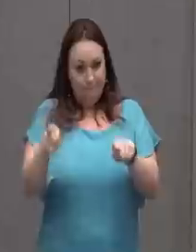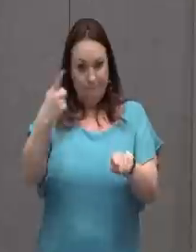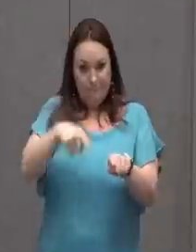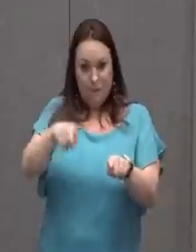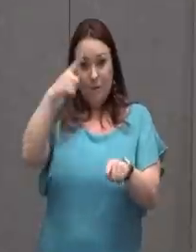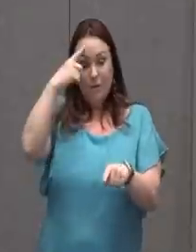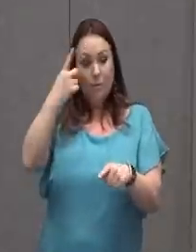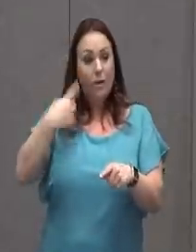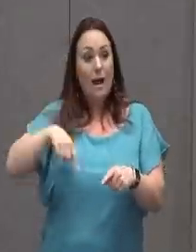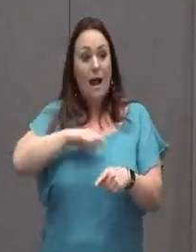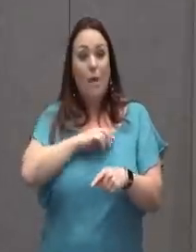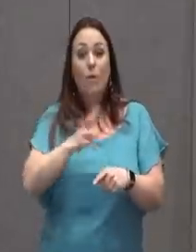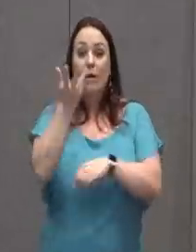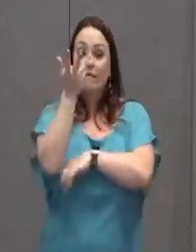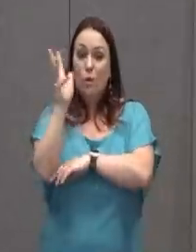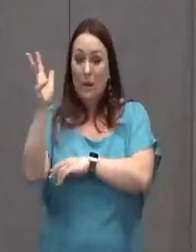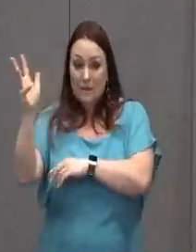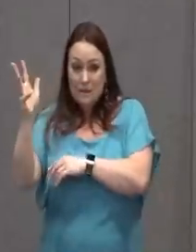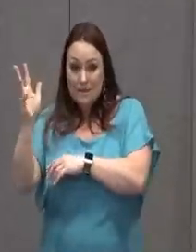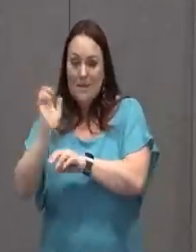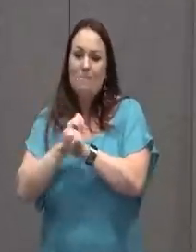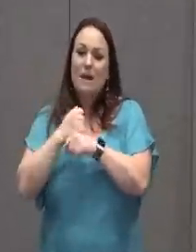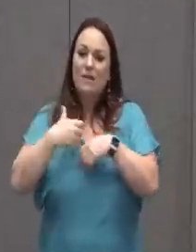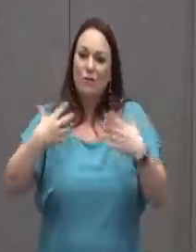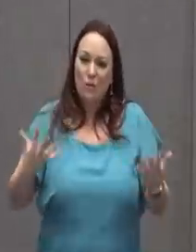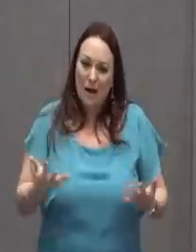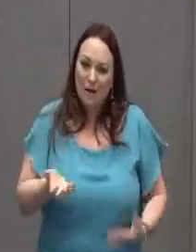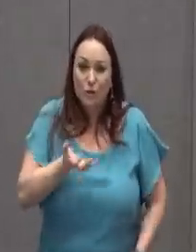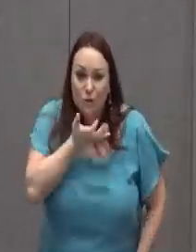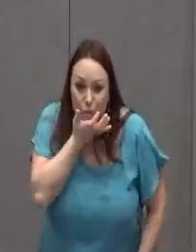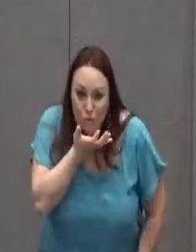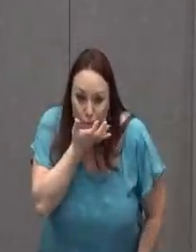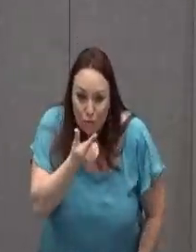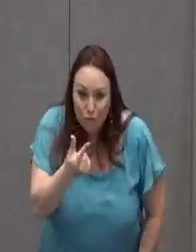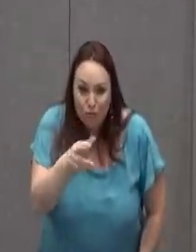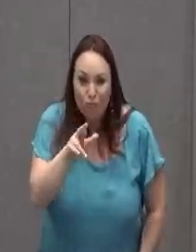said that our forest is made of grass. Grass.